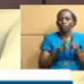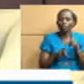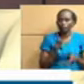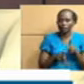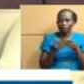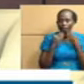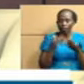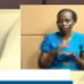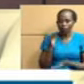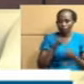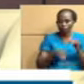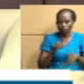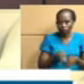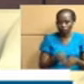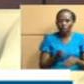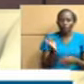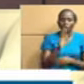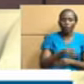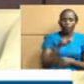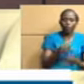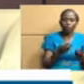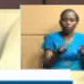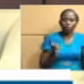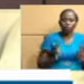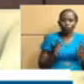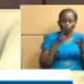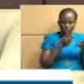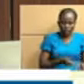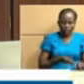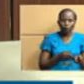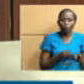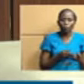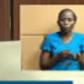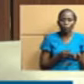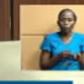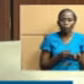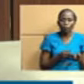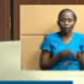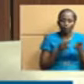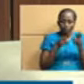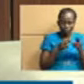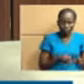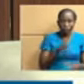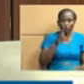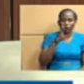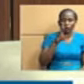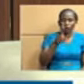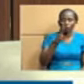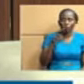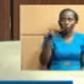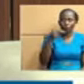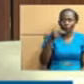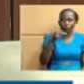thank you very much for your contribution. Then back to the studio here. The Honorable Sylvia, the Honorable Robhoro, thank you very